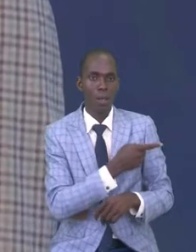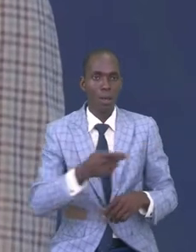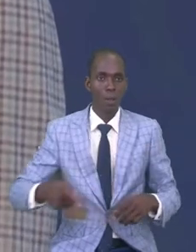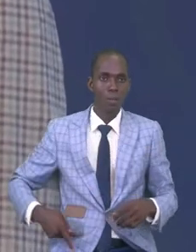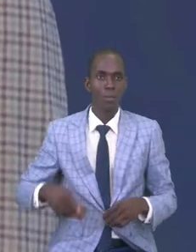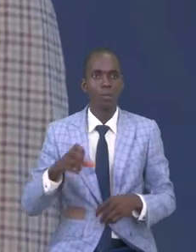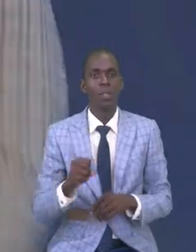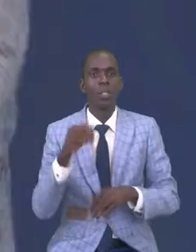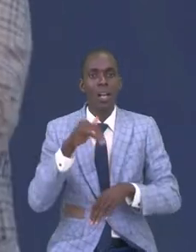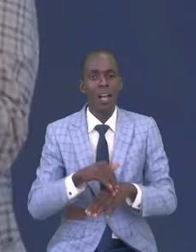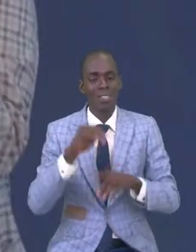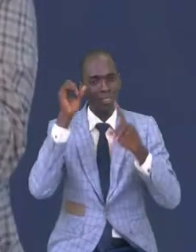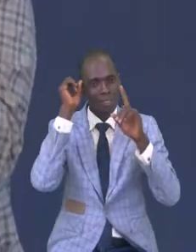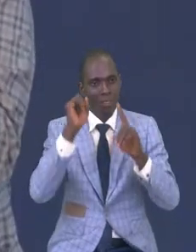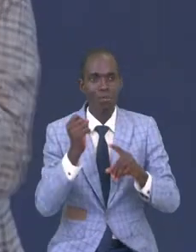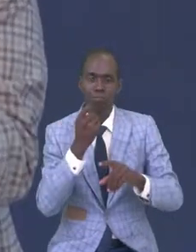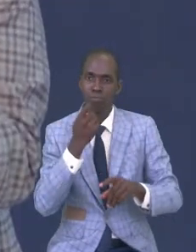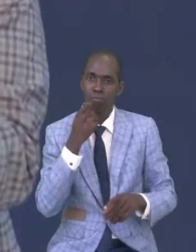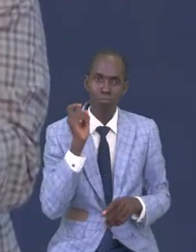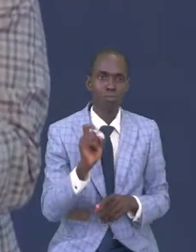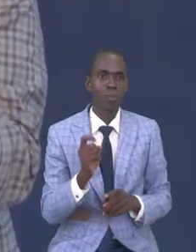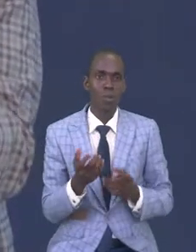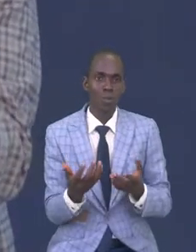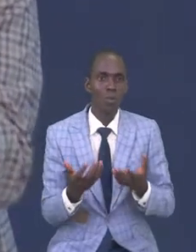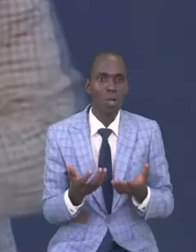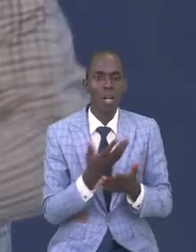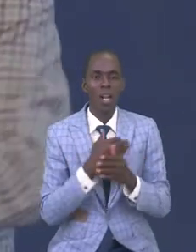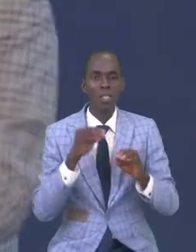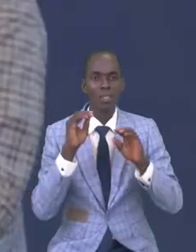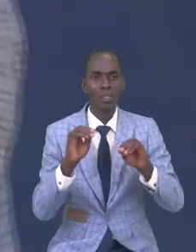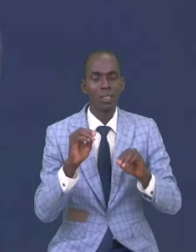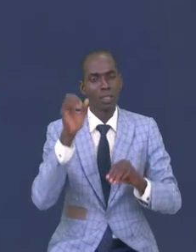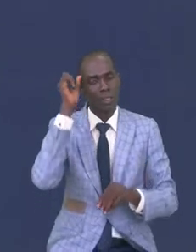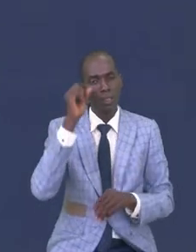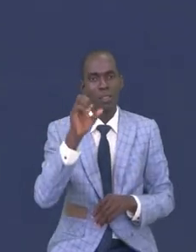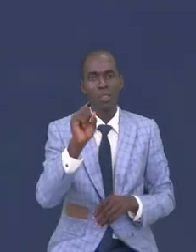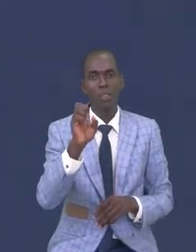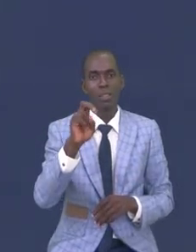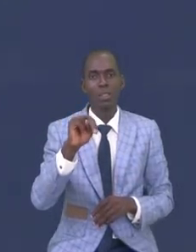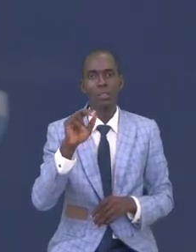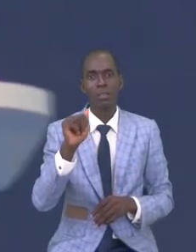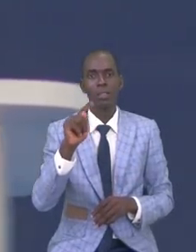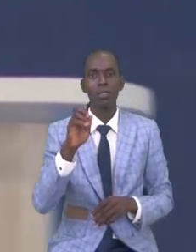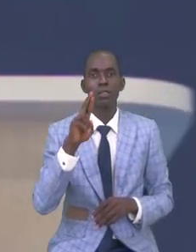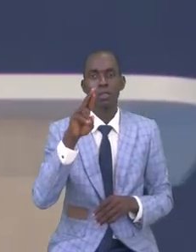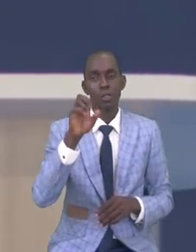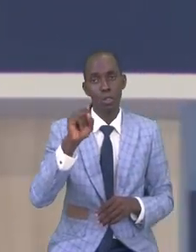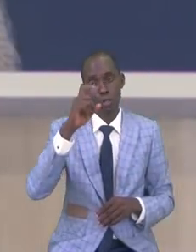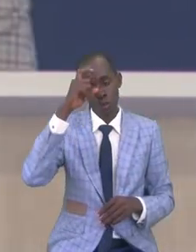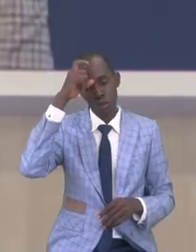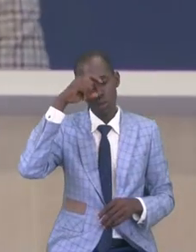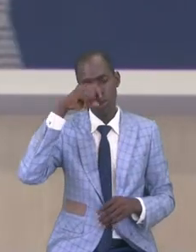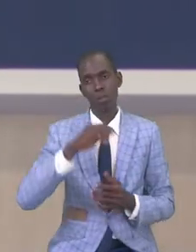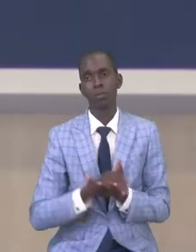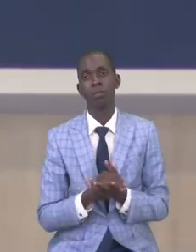pleasure and teach his senators wisdom. Well, that